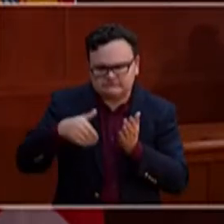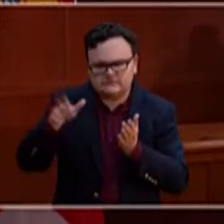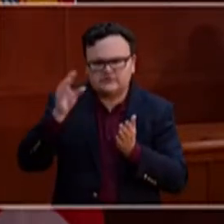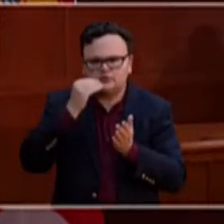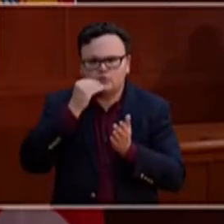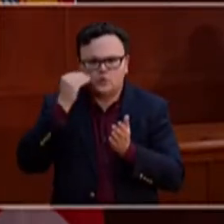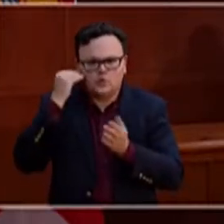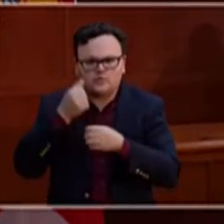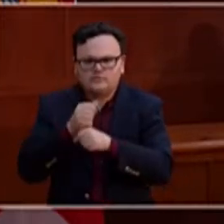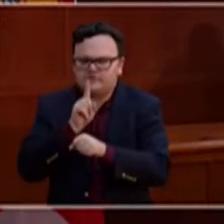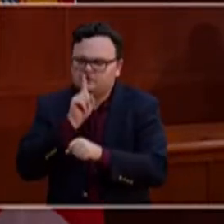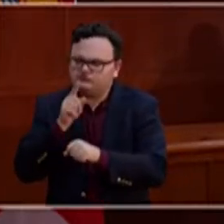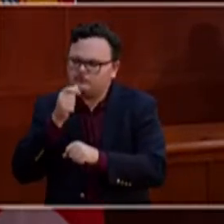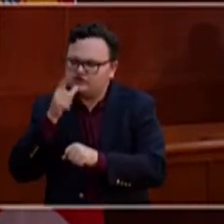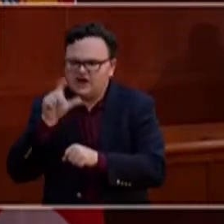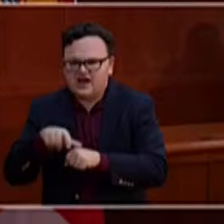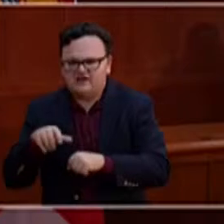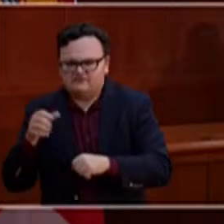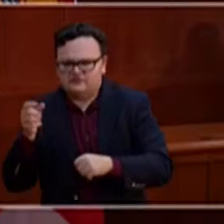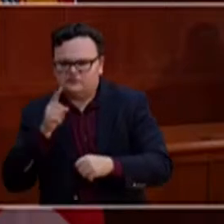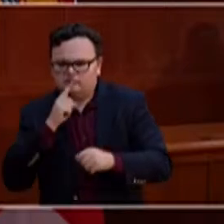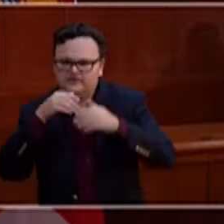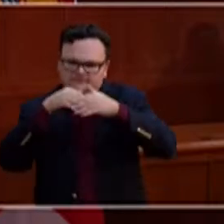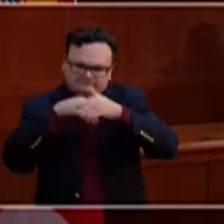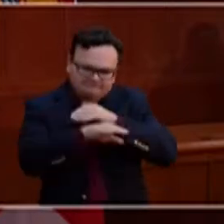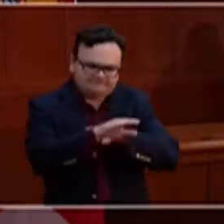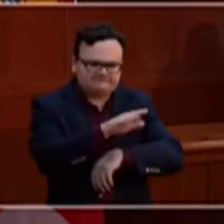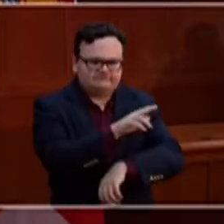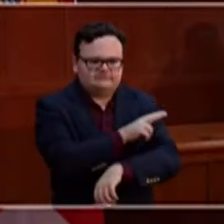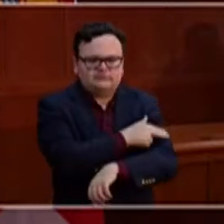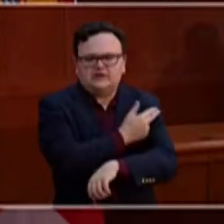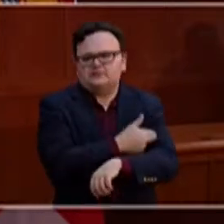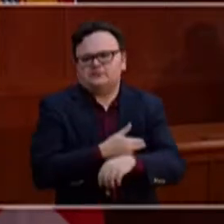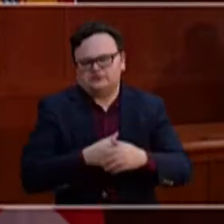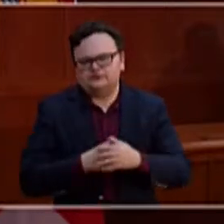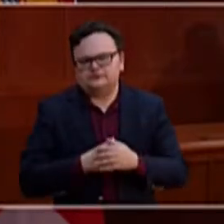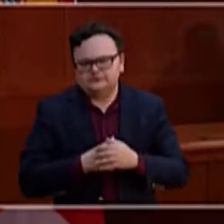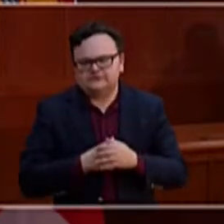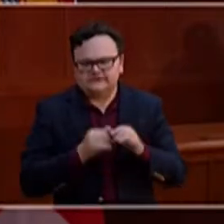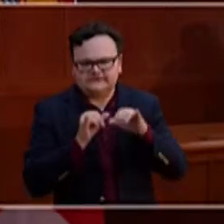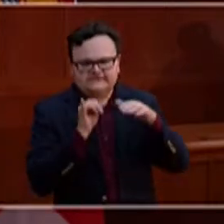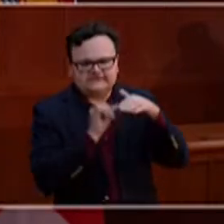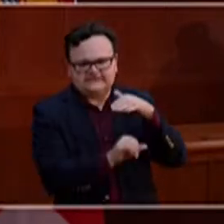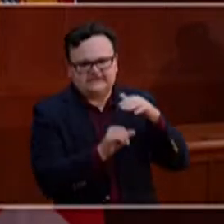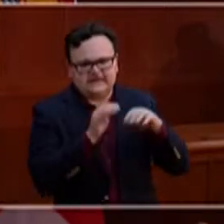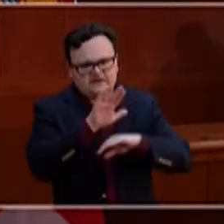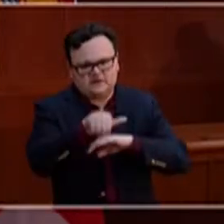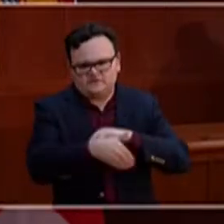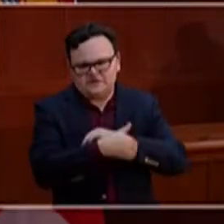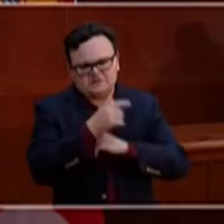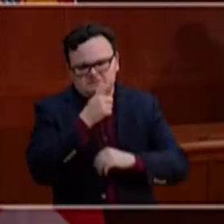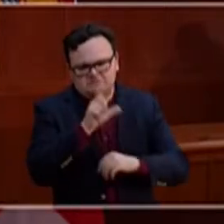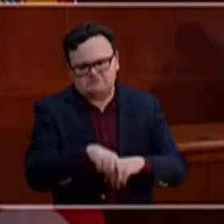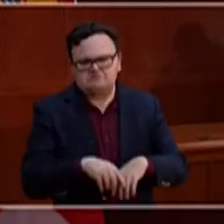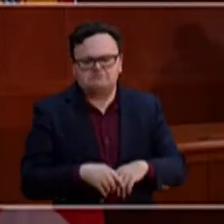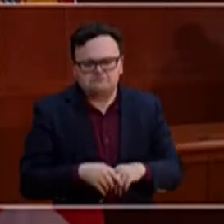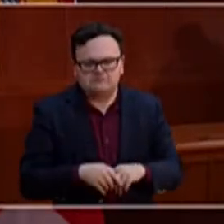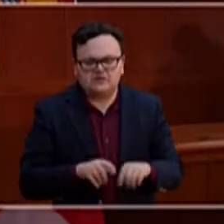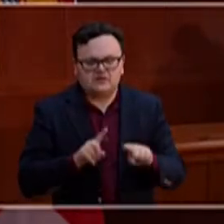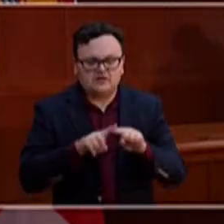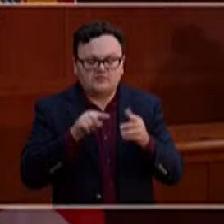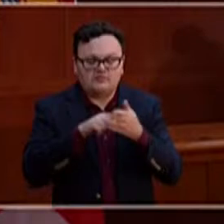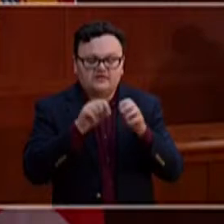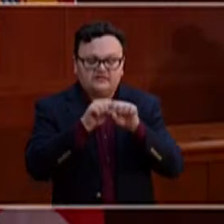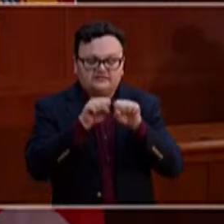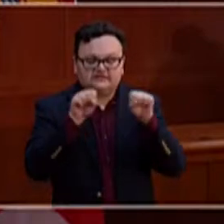be hospitalized at all. So this is a dynamic situation. We're so thankful for flattening numbers, but this is going to be an ongoing situation